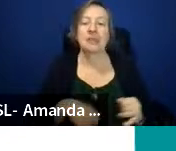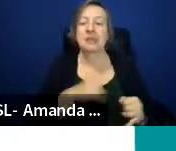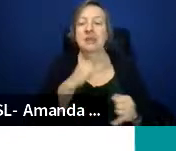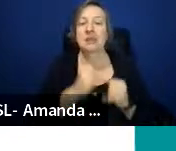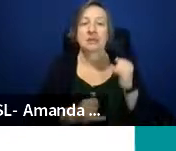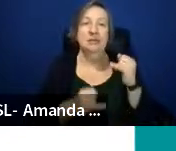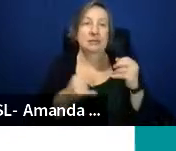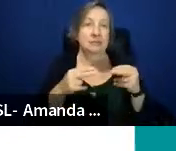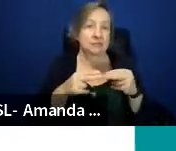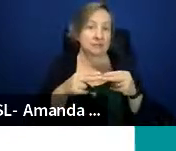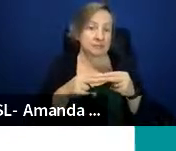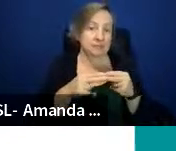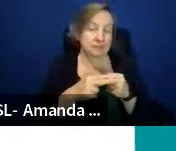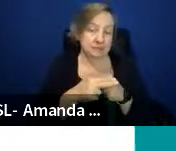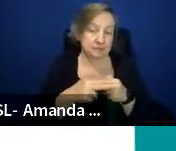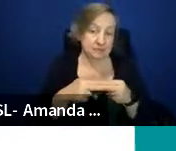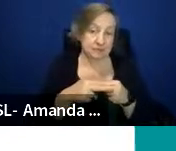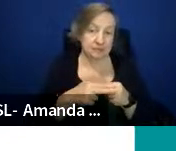I think, is just